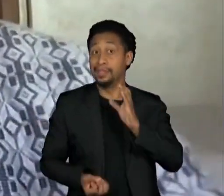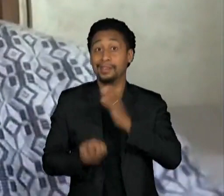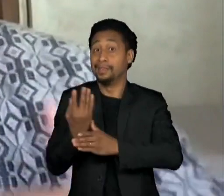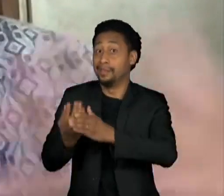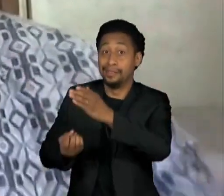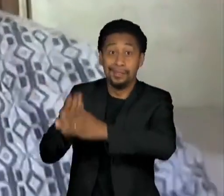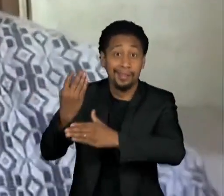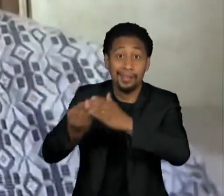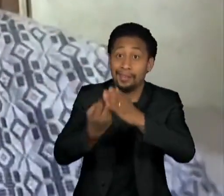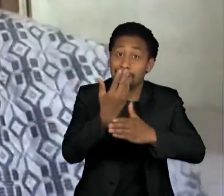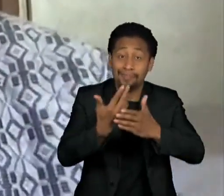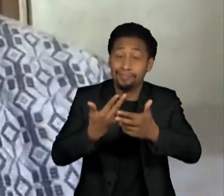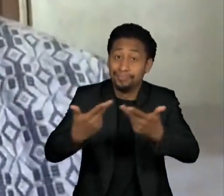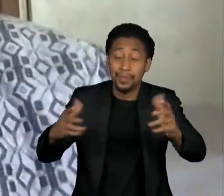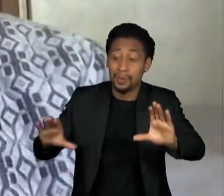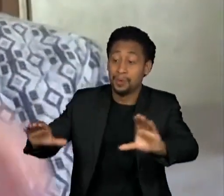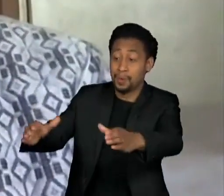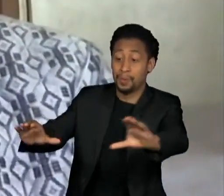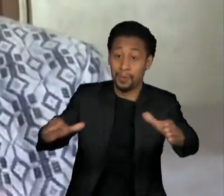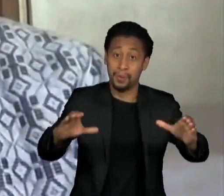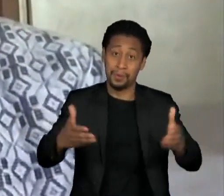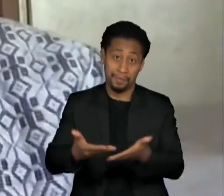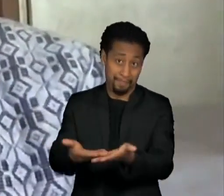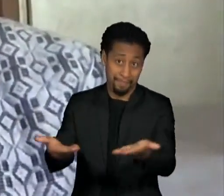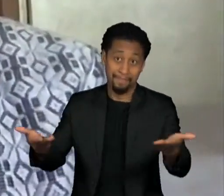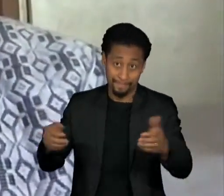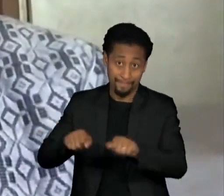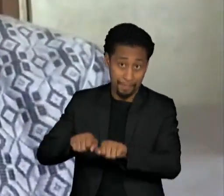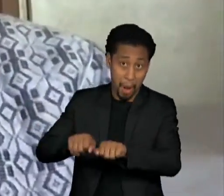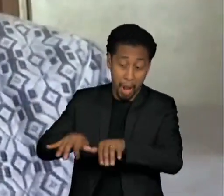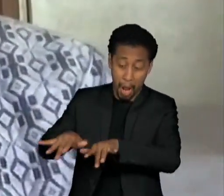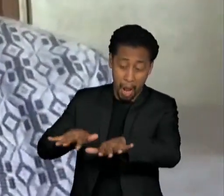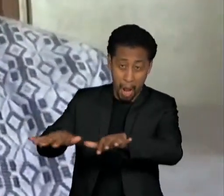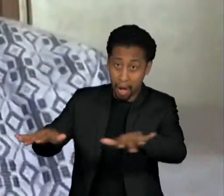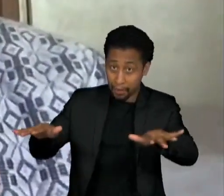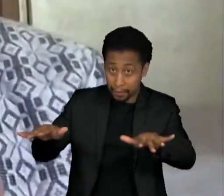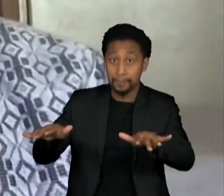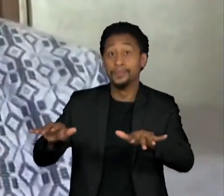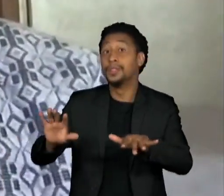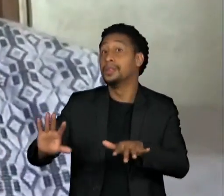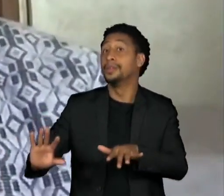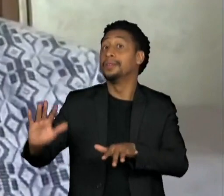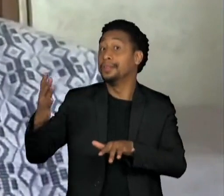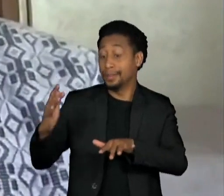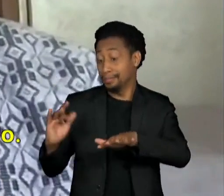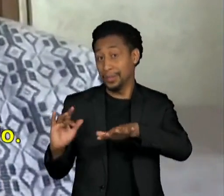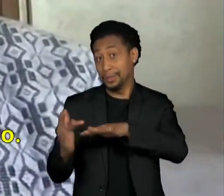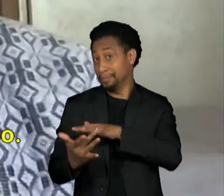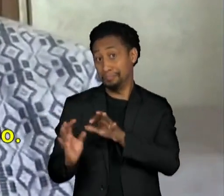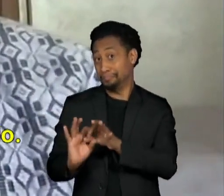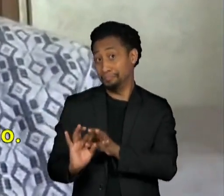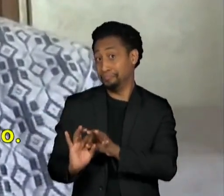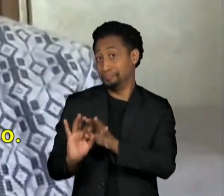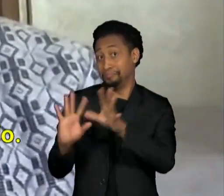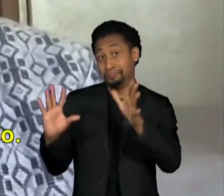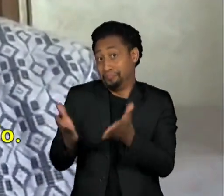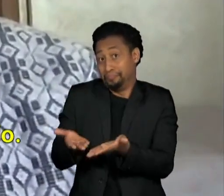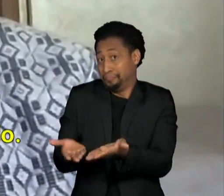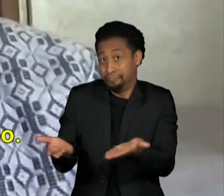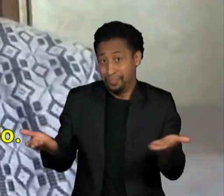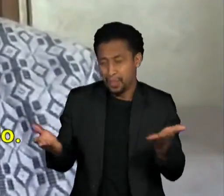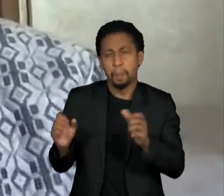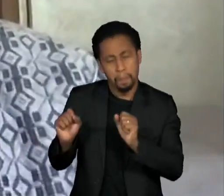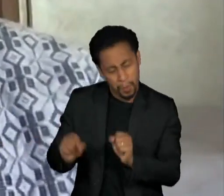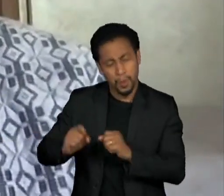own reach, which these platforms give them free rein, right? Lie all